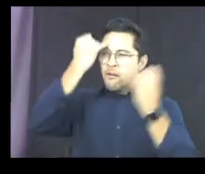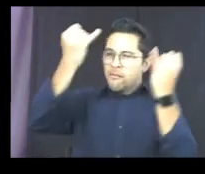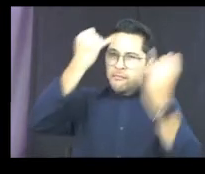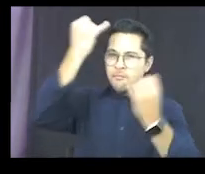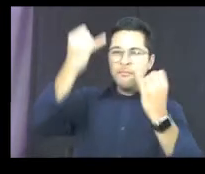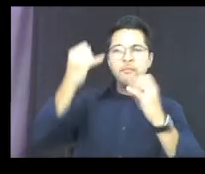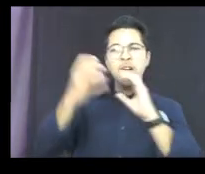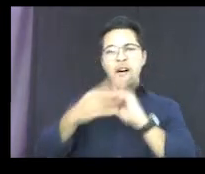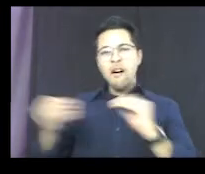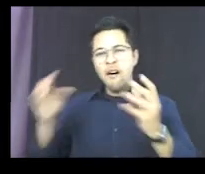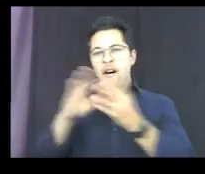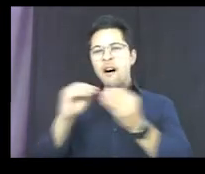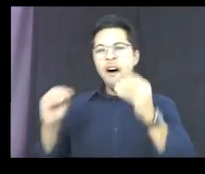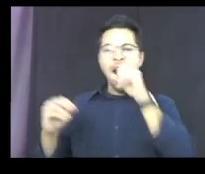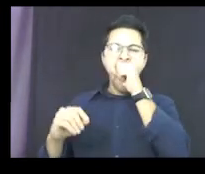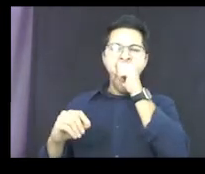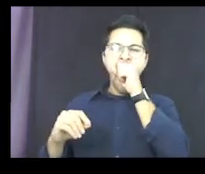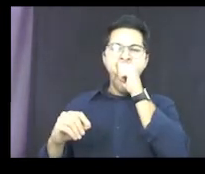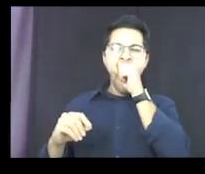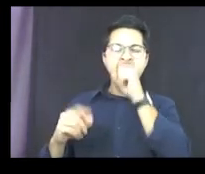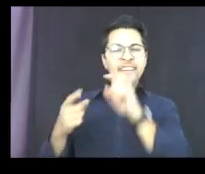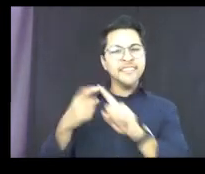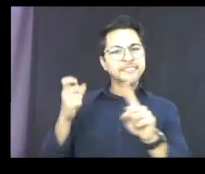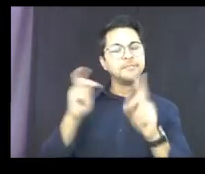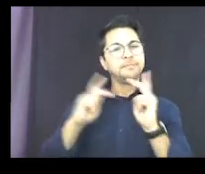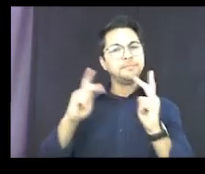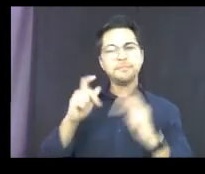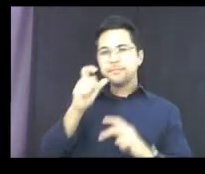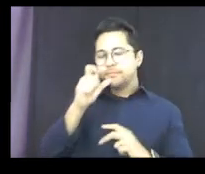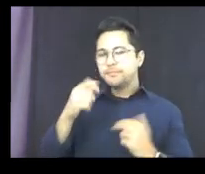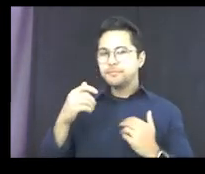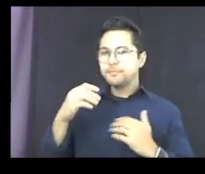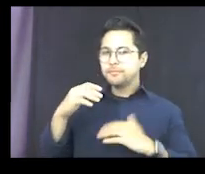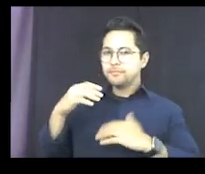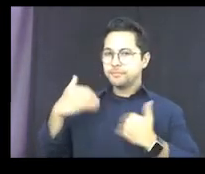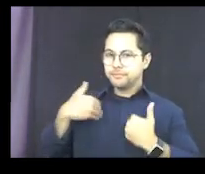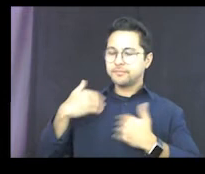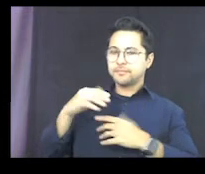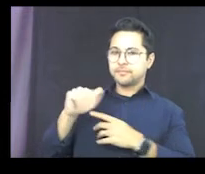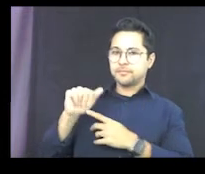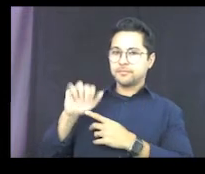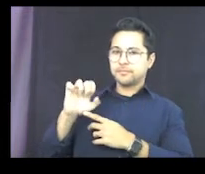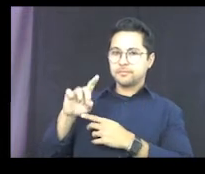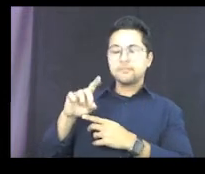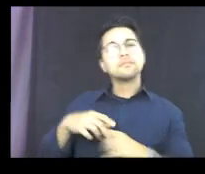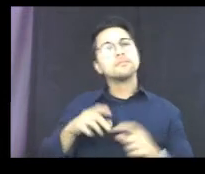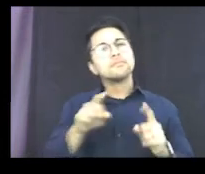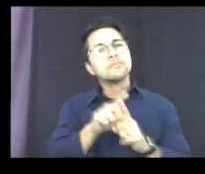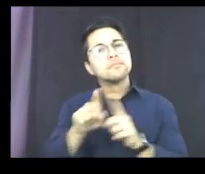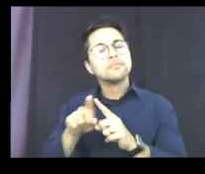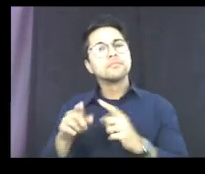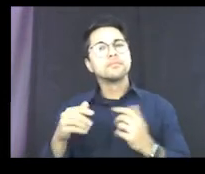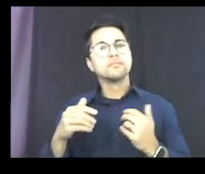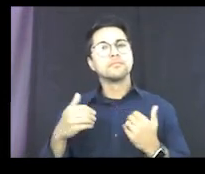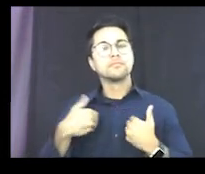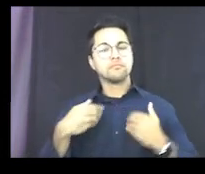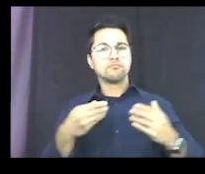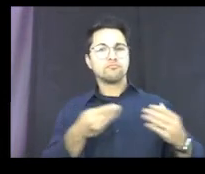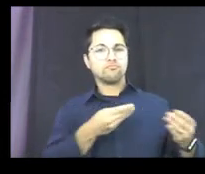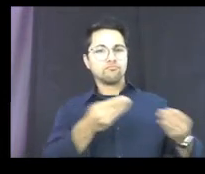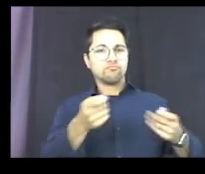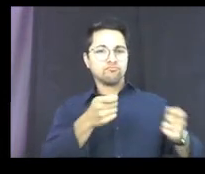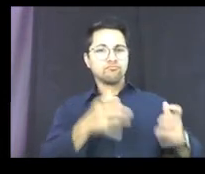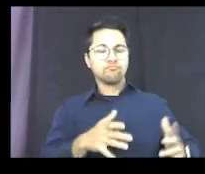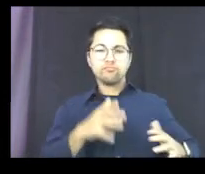stories of from people who are on the spectrum, and then also having a facilitator that's on